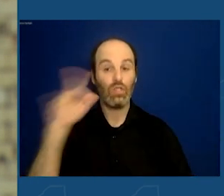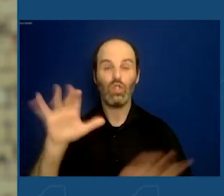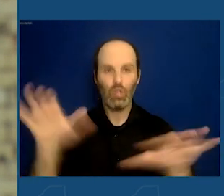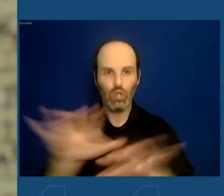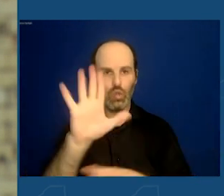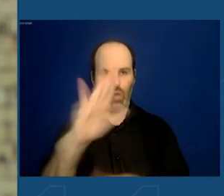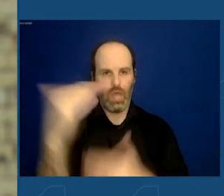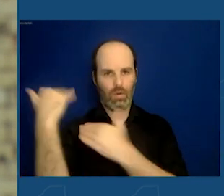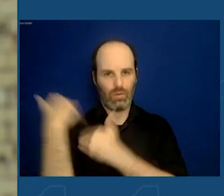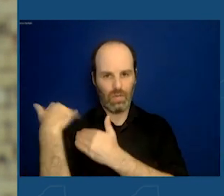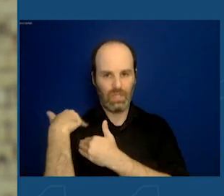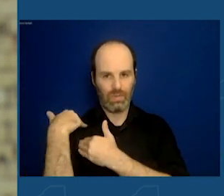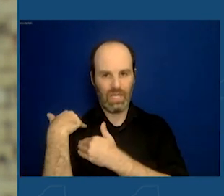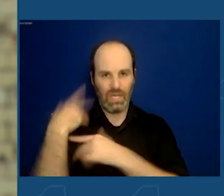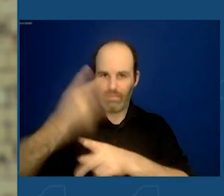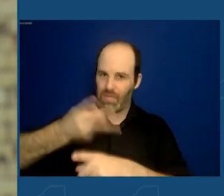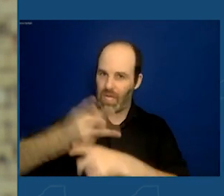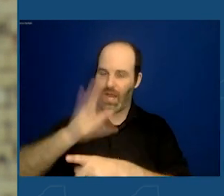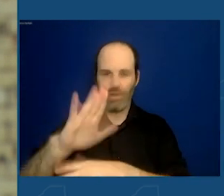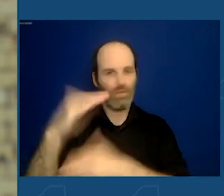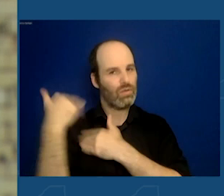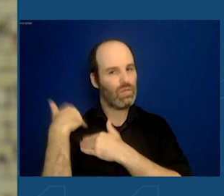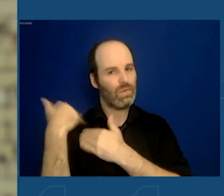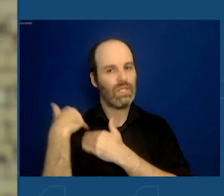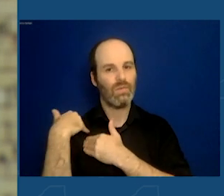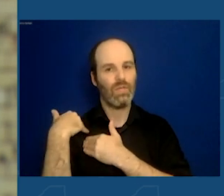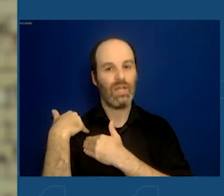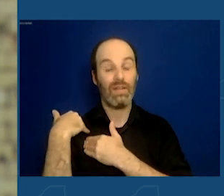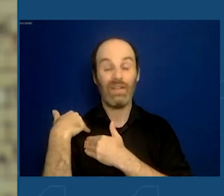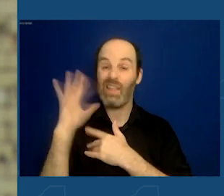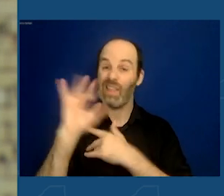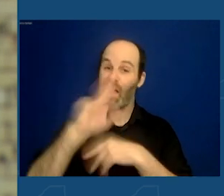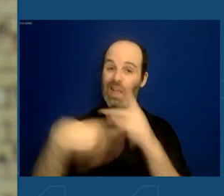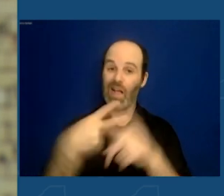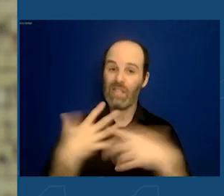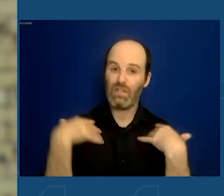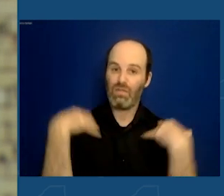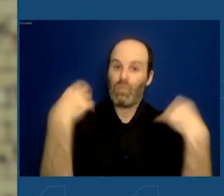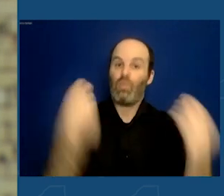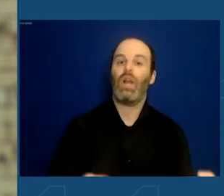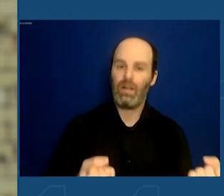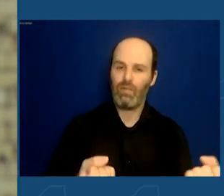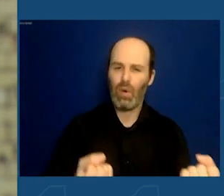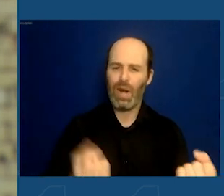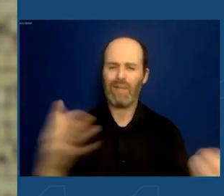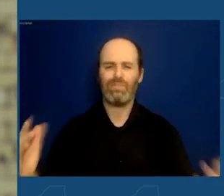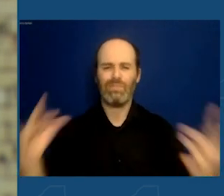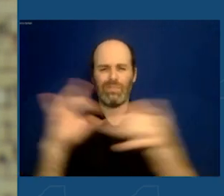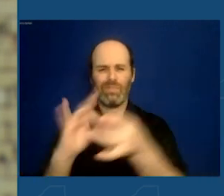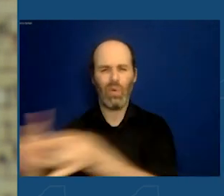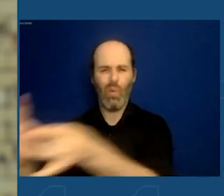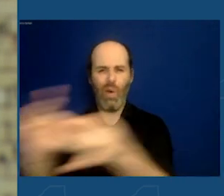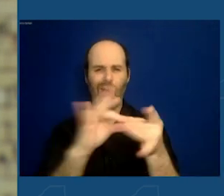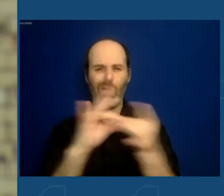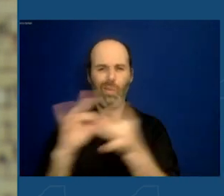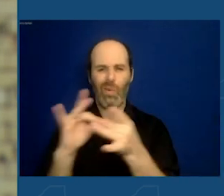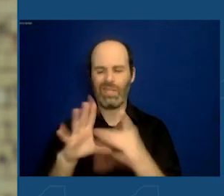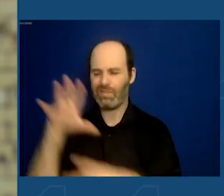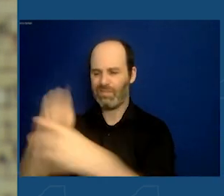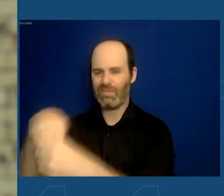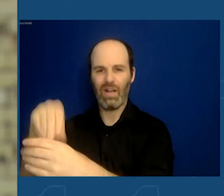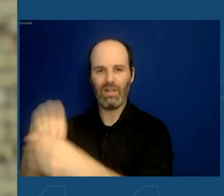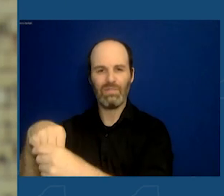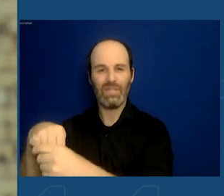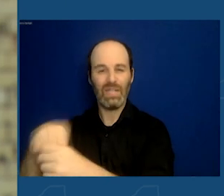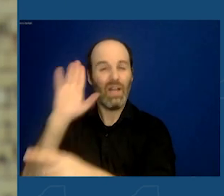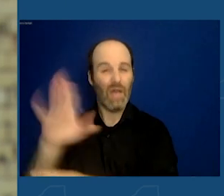part. Because it's really that type of courage and that type of cooperation and participation that's going to really